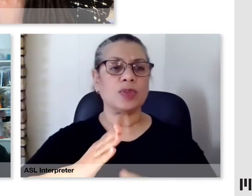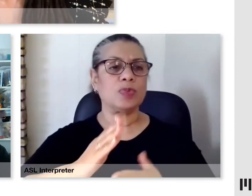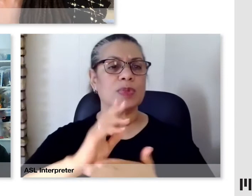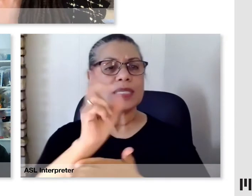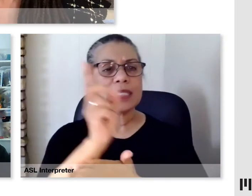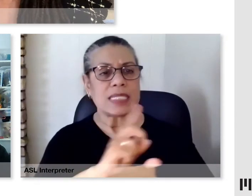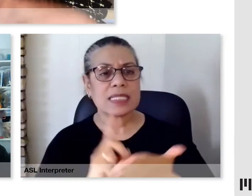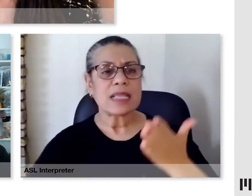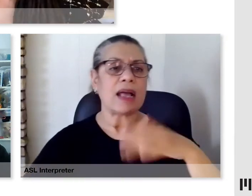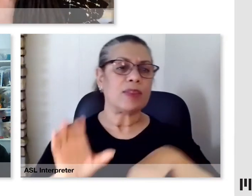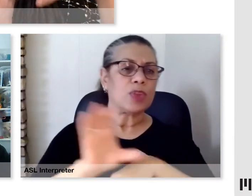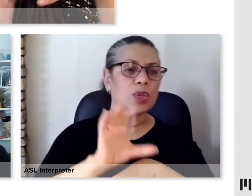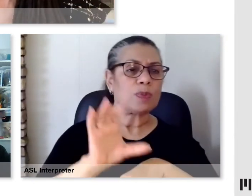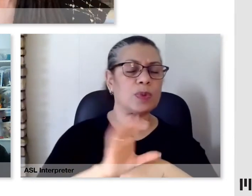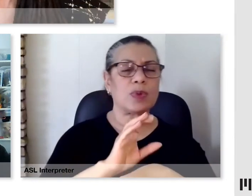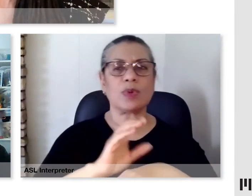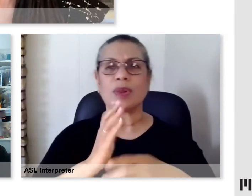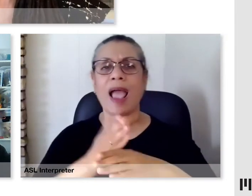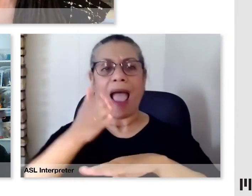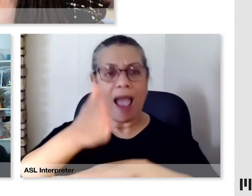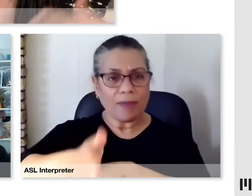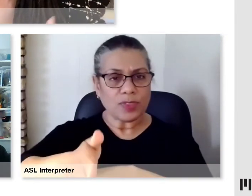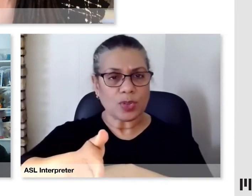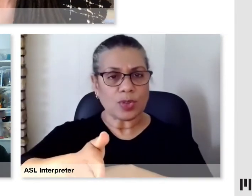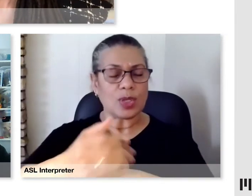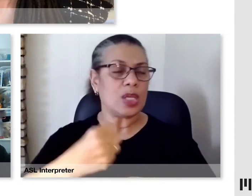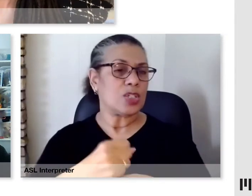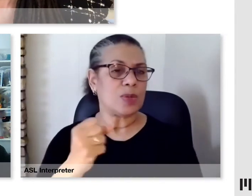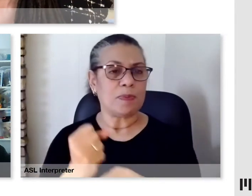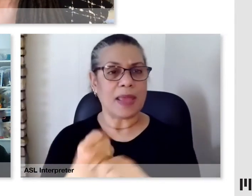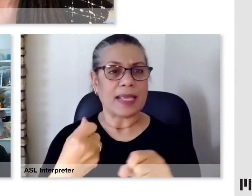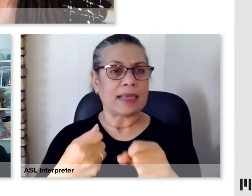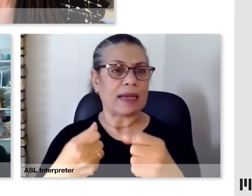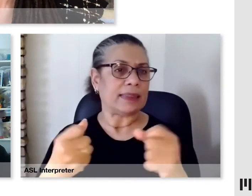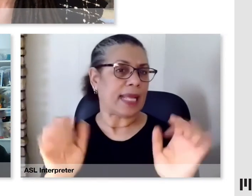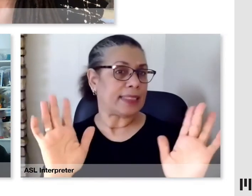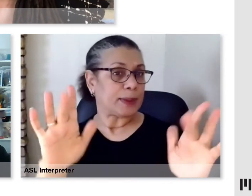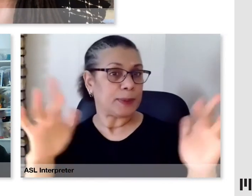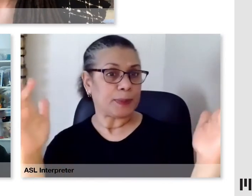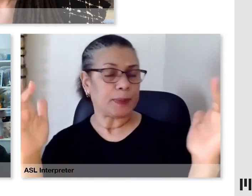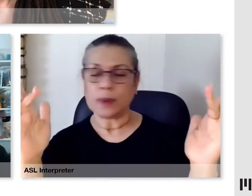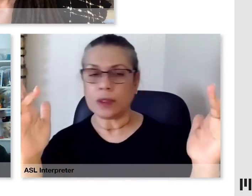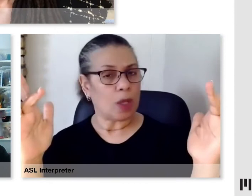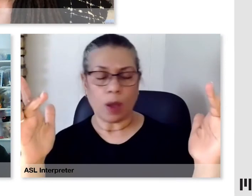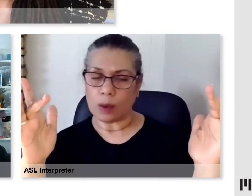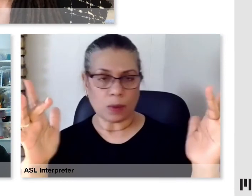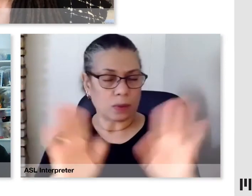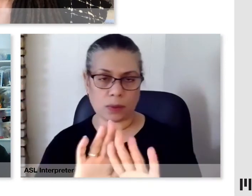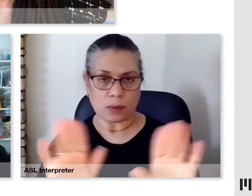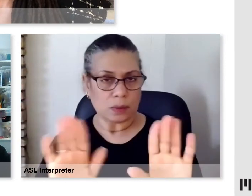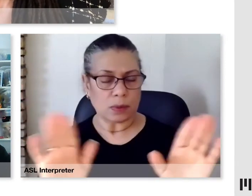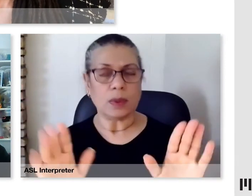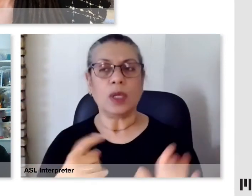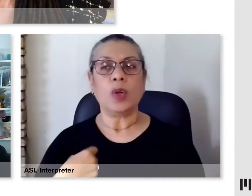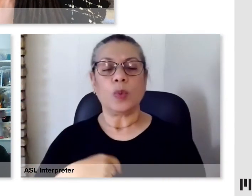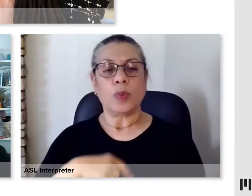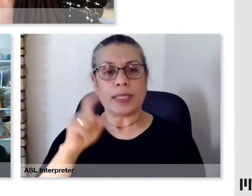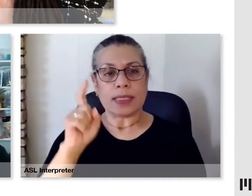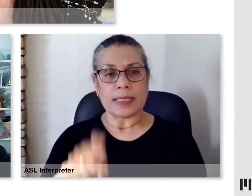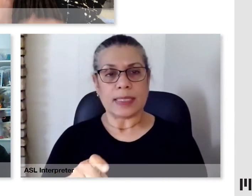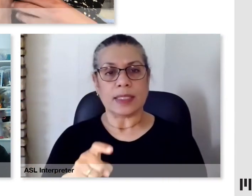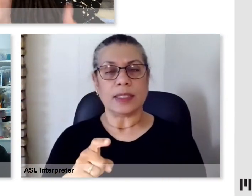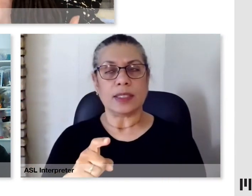technical system, and in order to create kind of a sheen or a gloss, but really to understand that